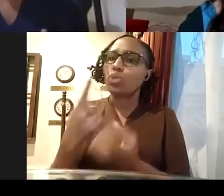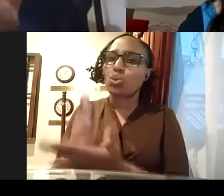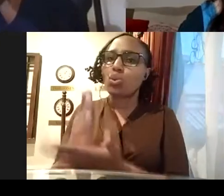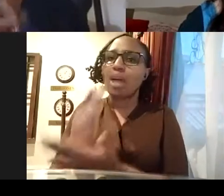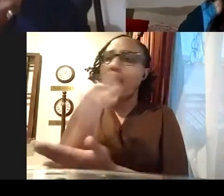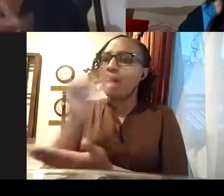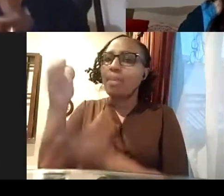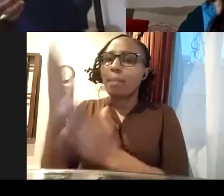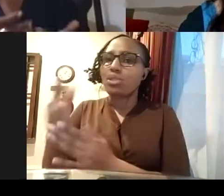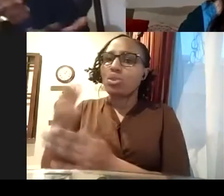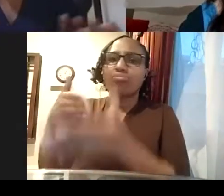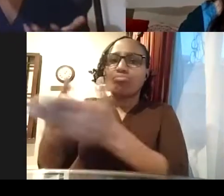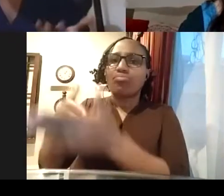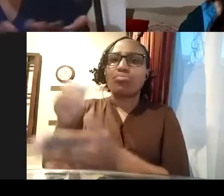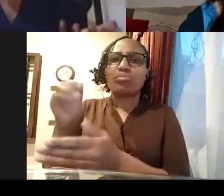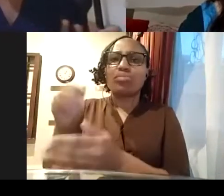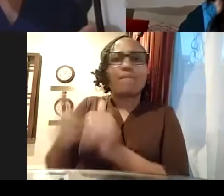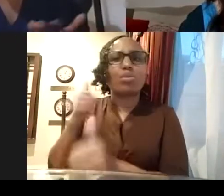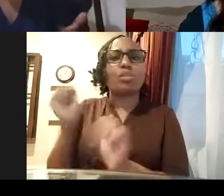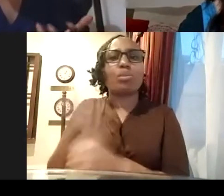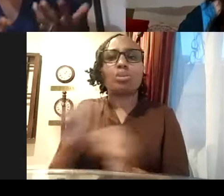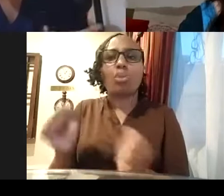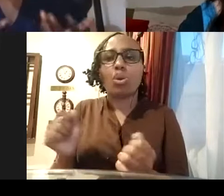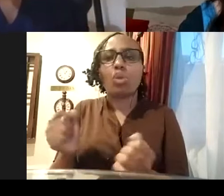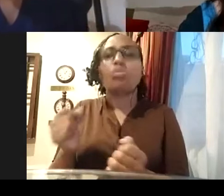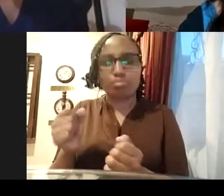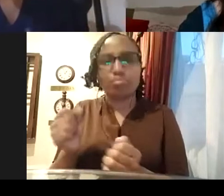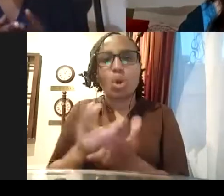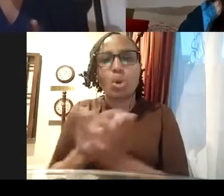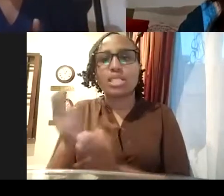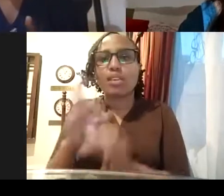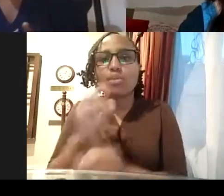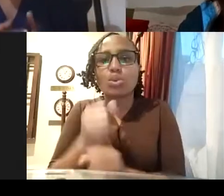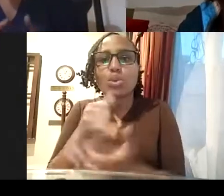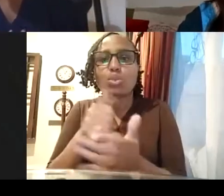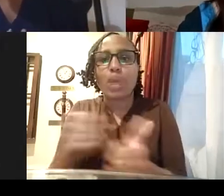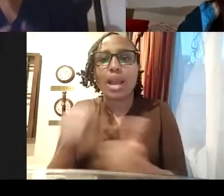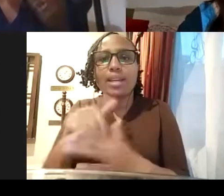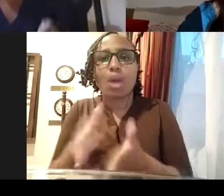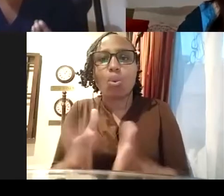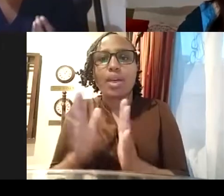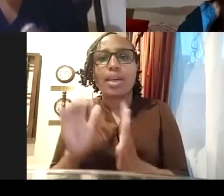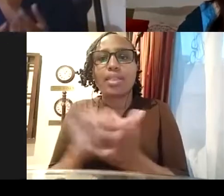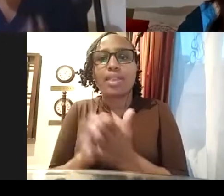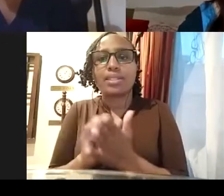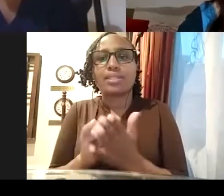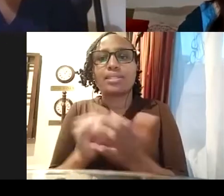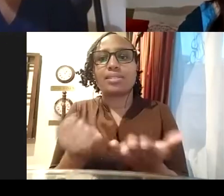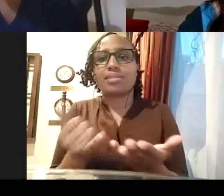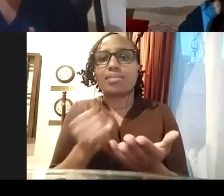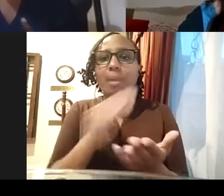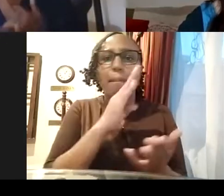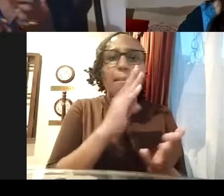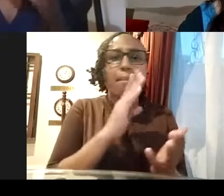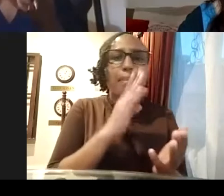refute, and truth in honestly is that if you do it well, and if you do it in a way that isn't laced in bias and isn't laced in